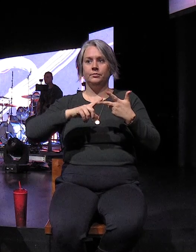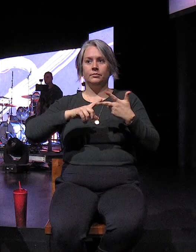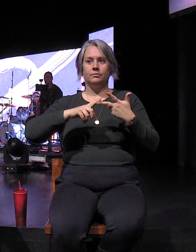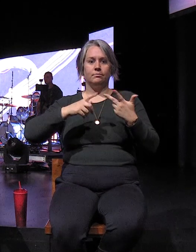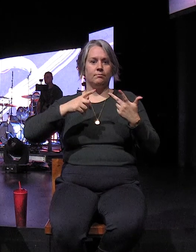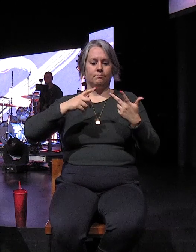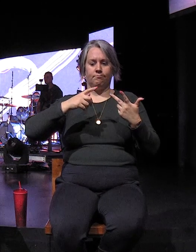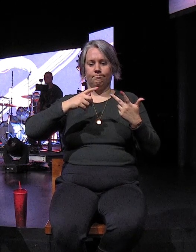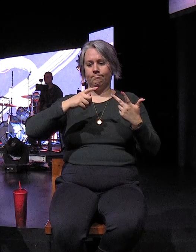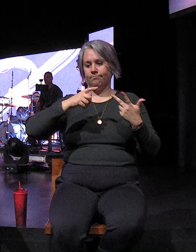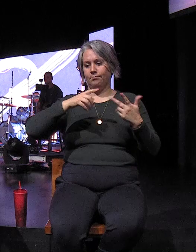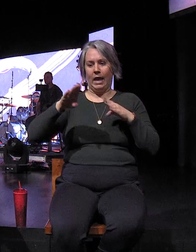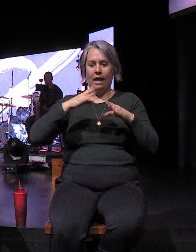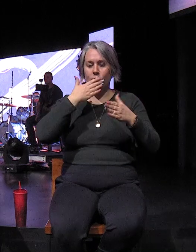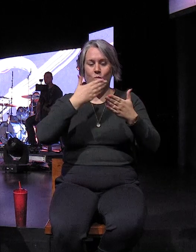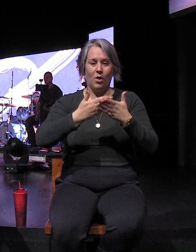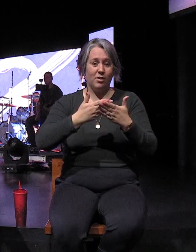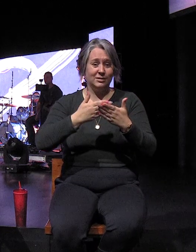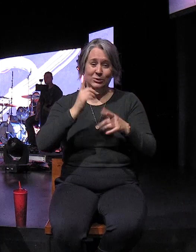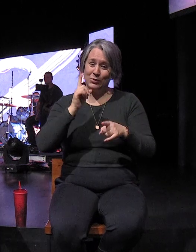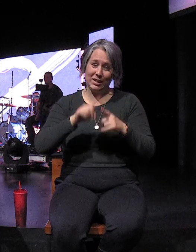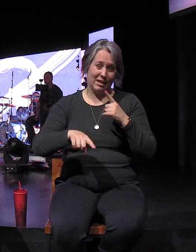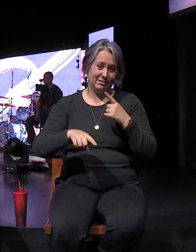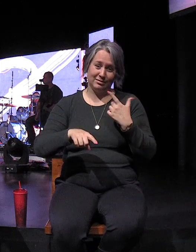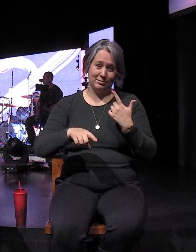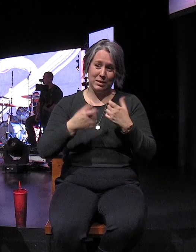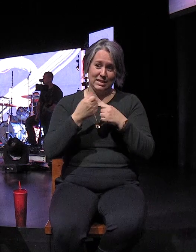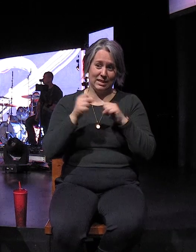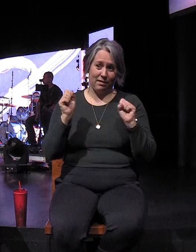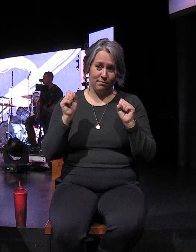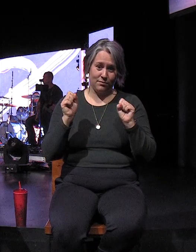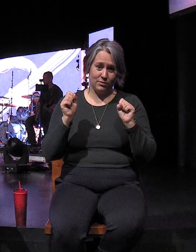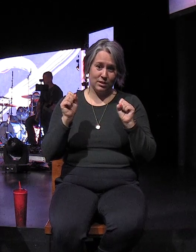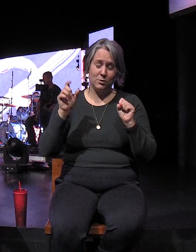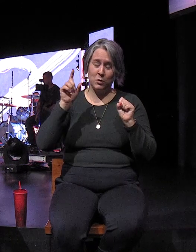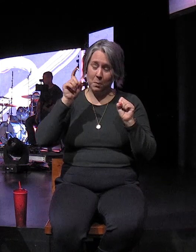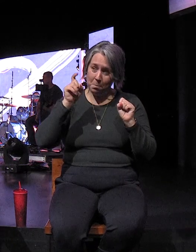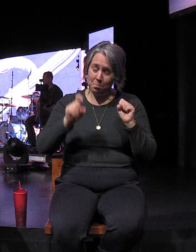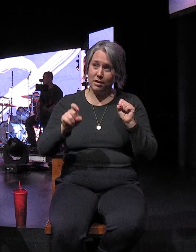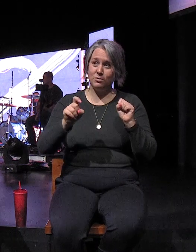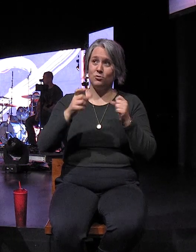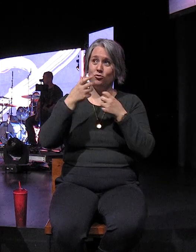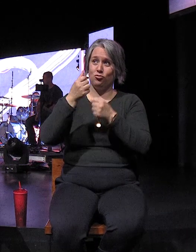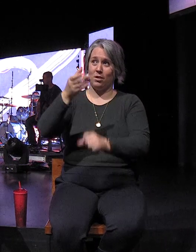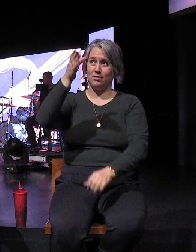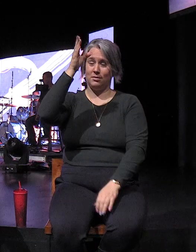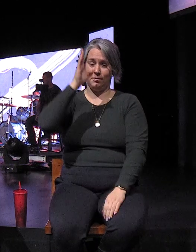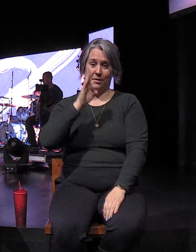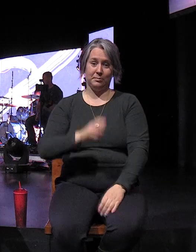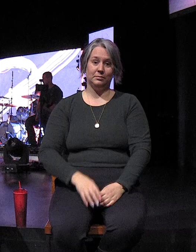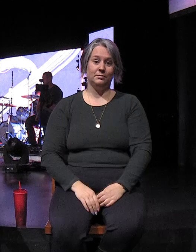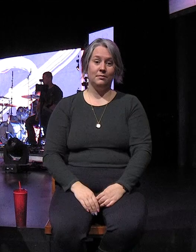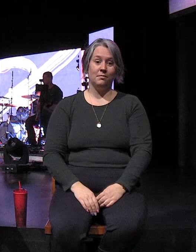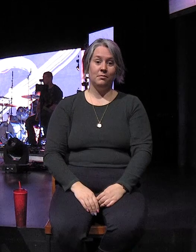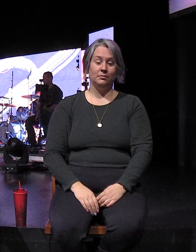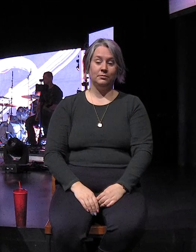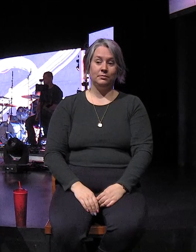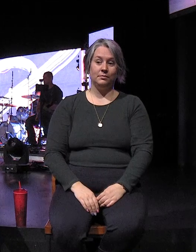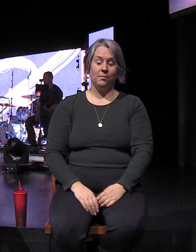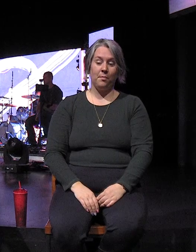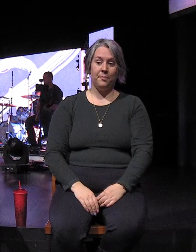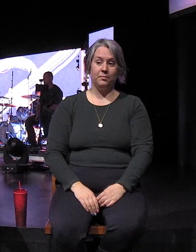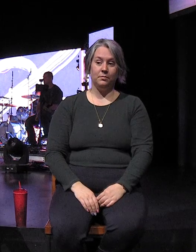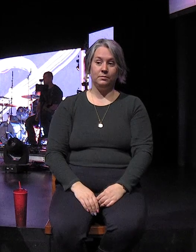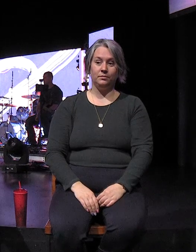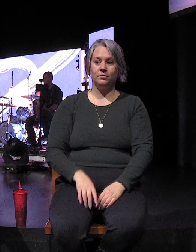Christ. But I love what he answered when Peter cried out, or the disciples cried